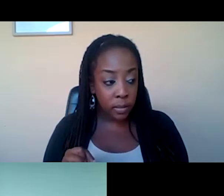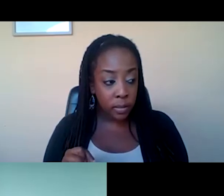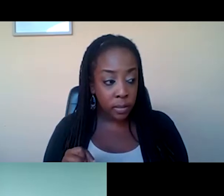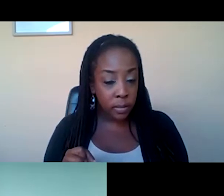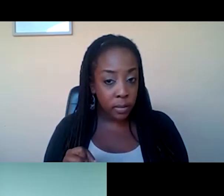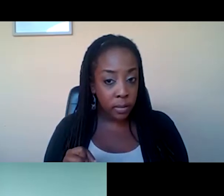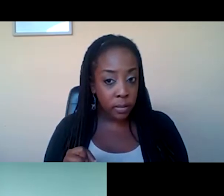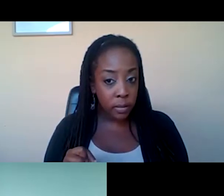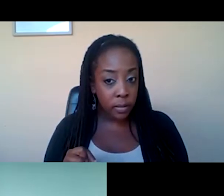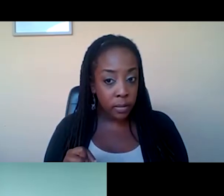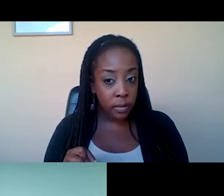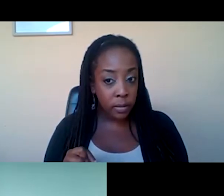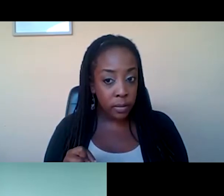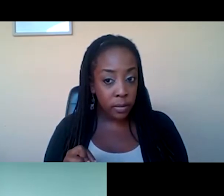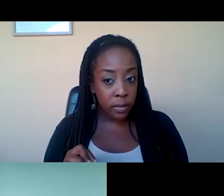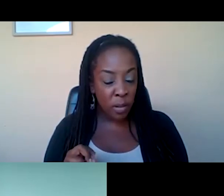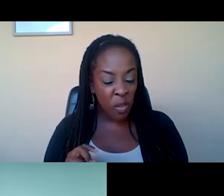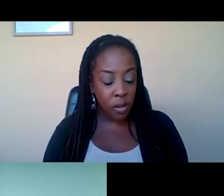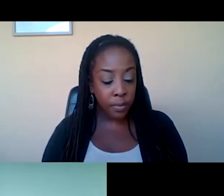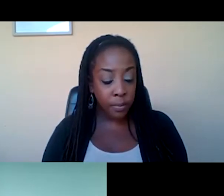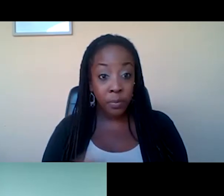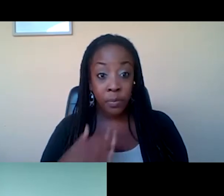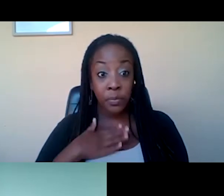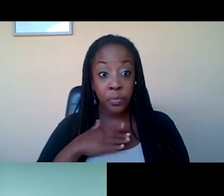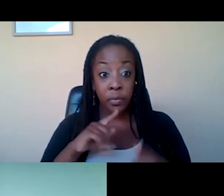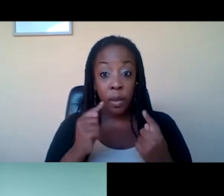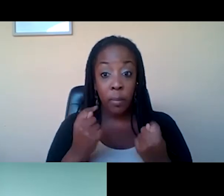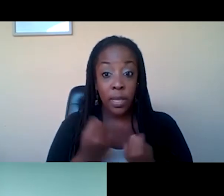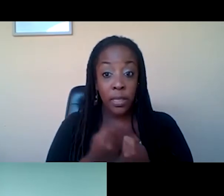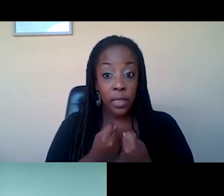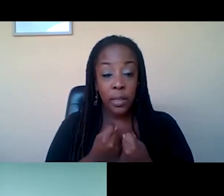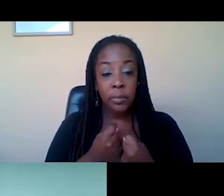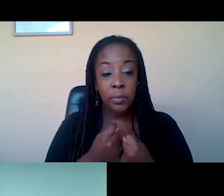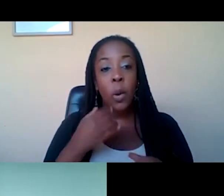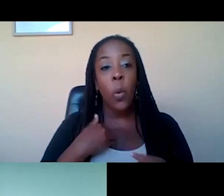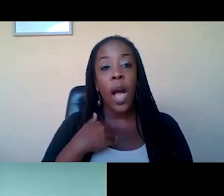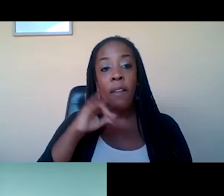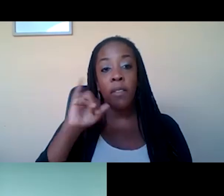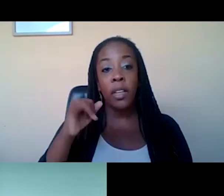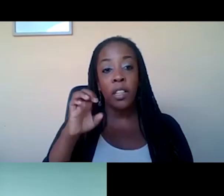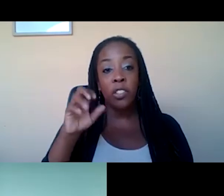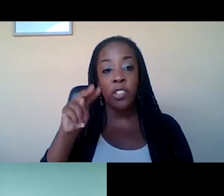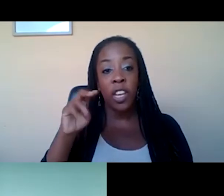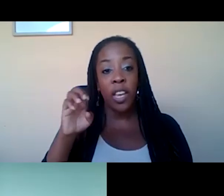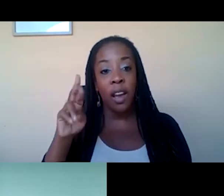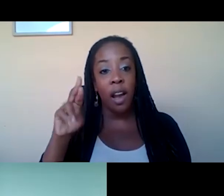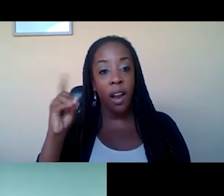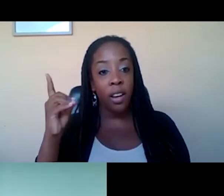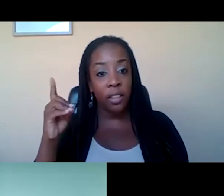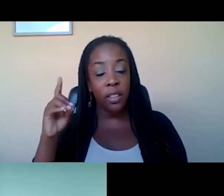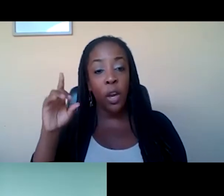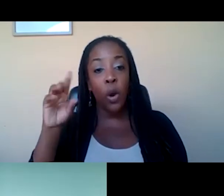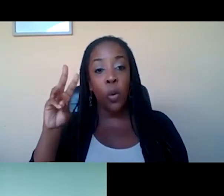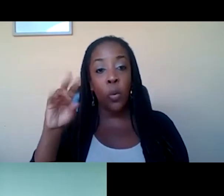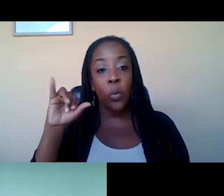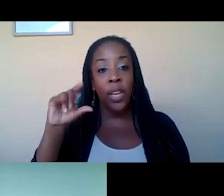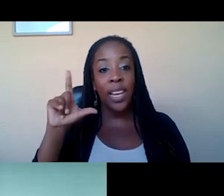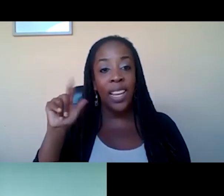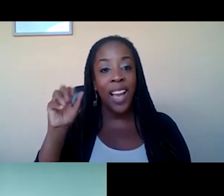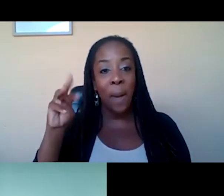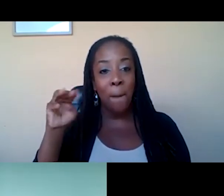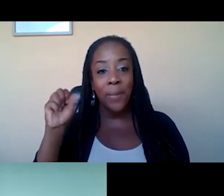that program, my team in particular, I have Jenard Williamson, and Jenard is a favorite of